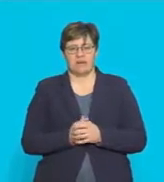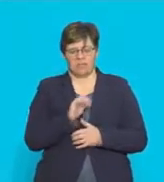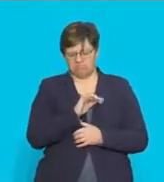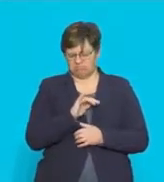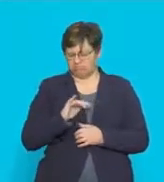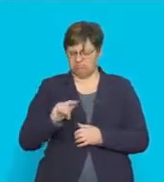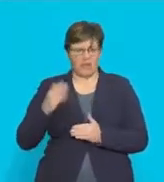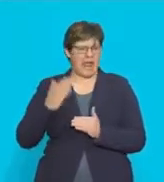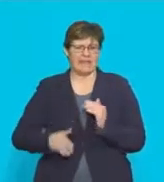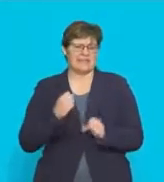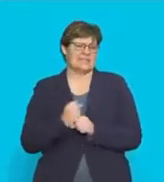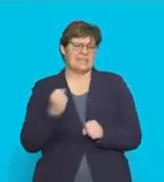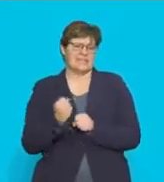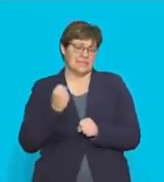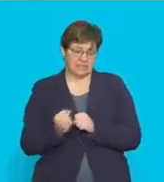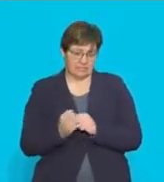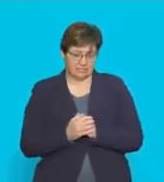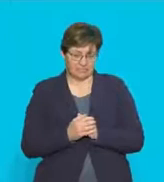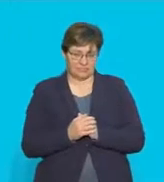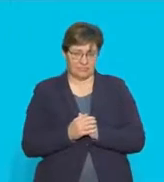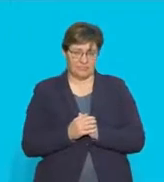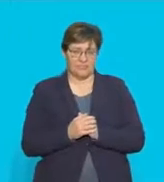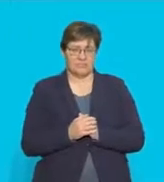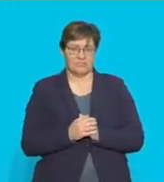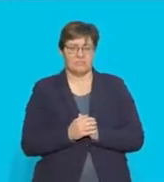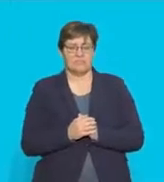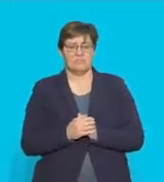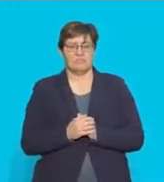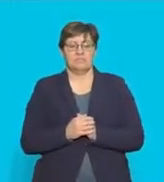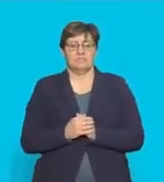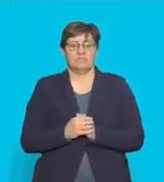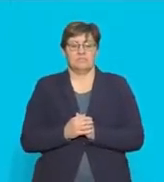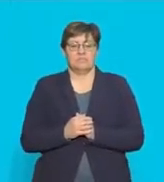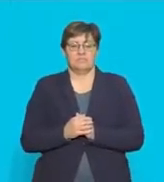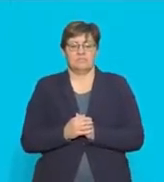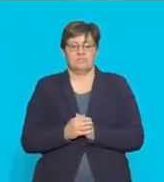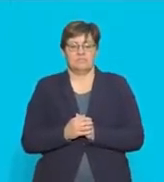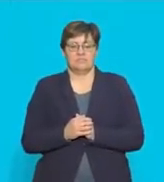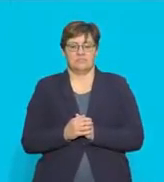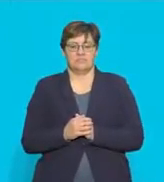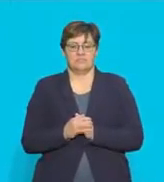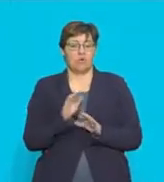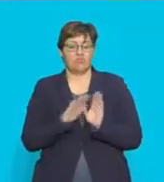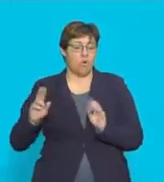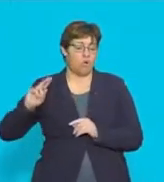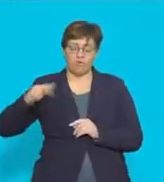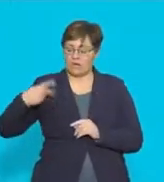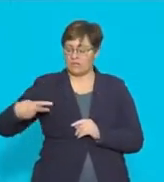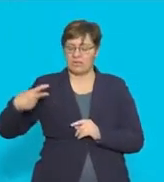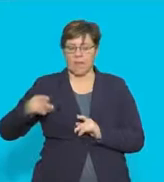decimals. That's what non-terminating means. And then non-recurring will